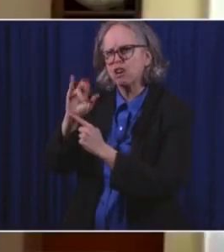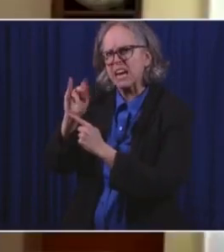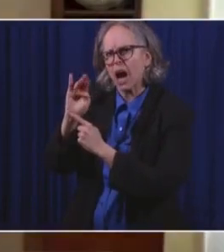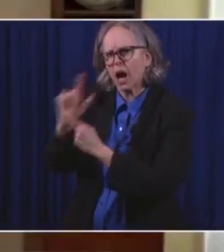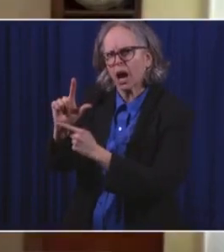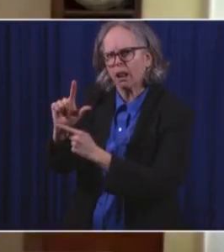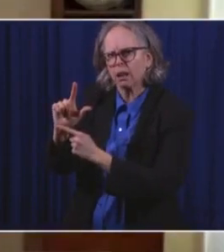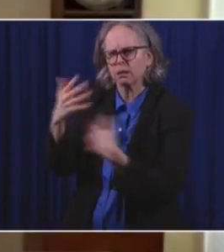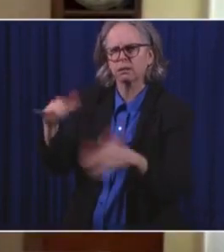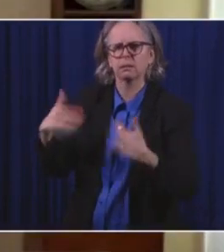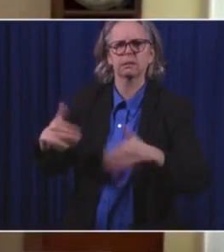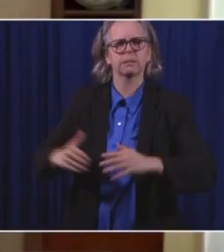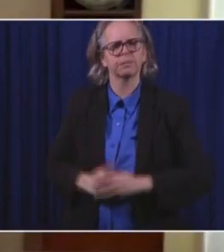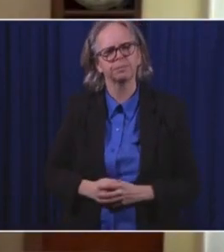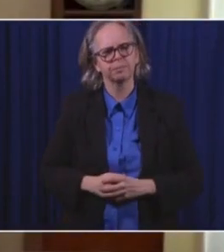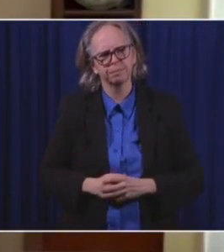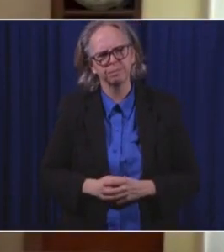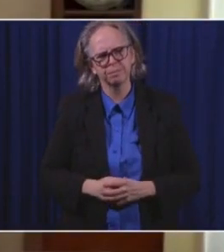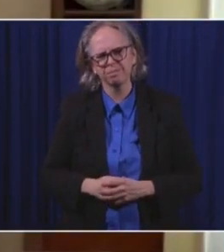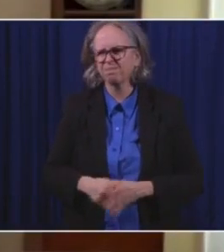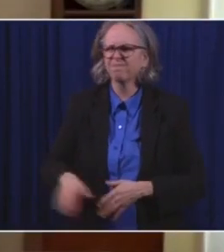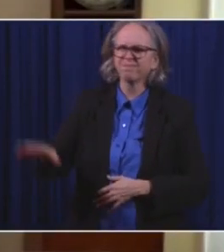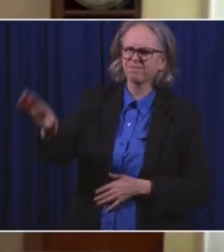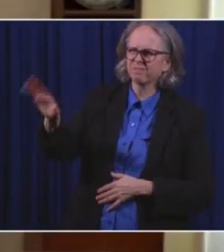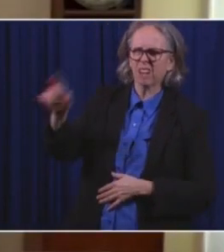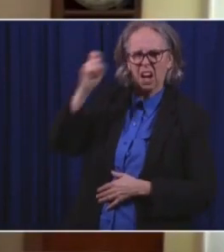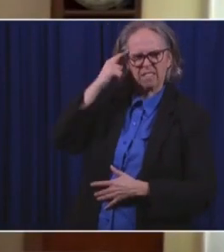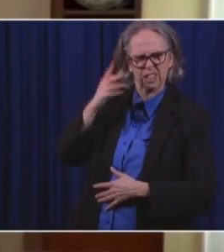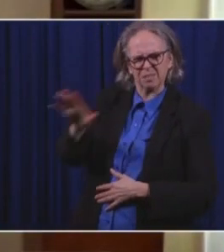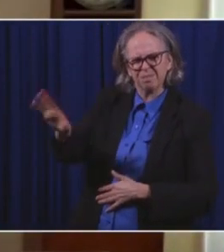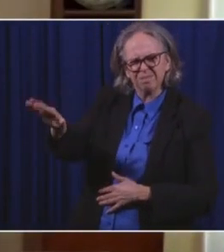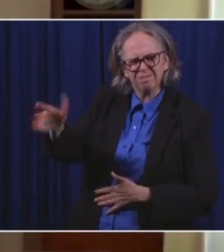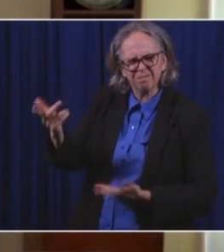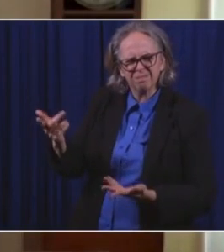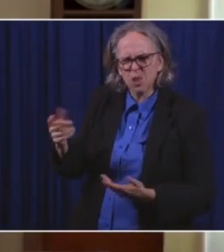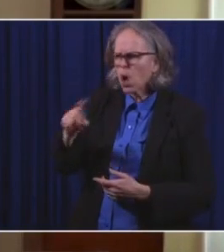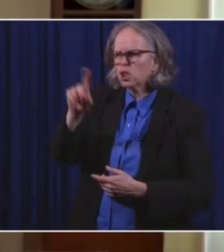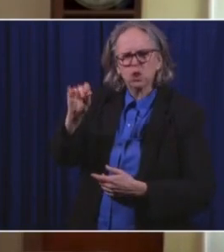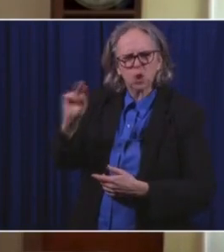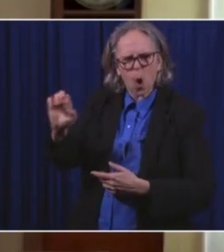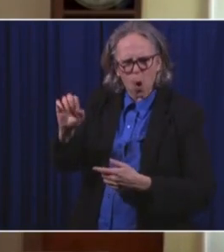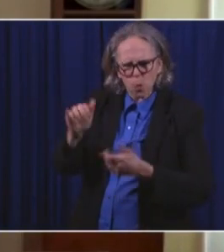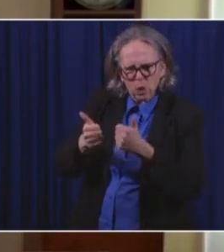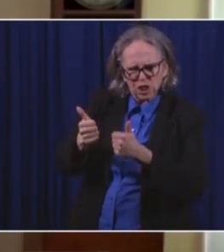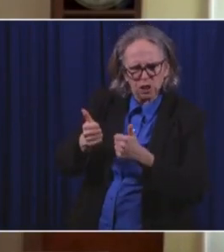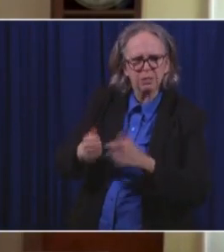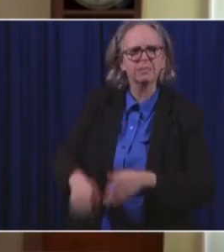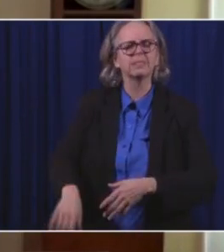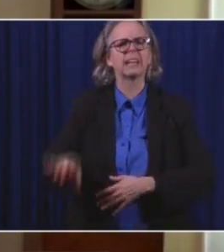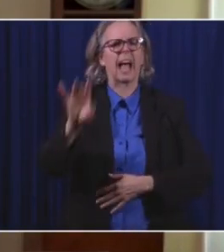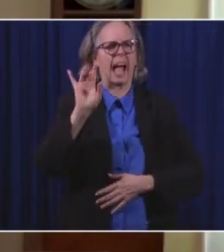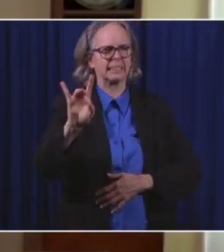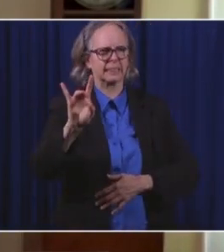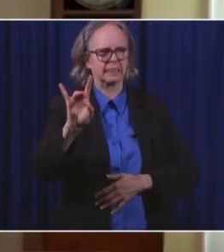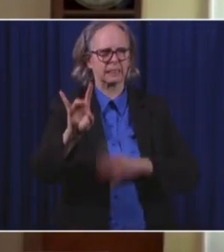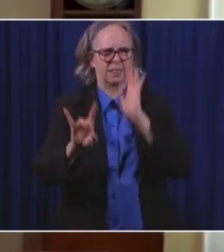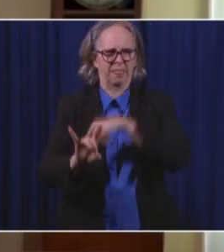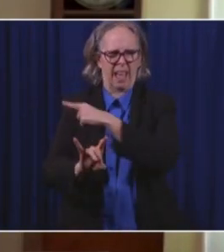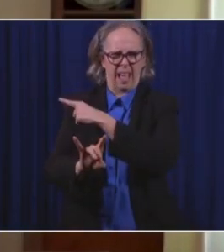Doctor, you want to reference Zone 8, which is right here. It's the eastern side of the